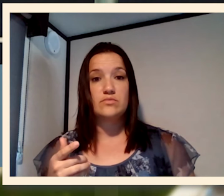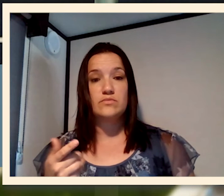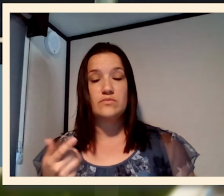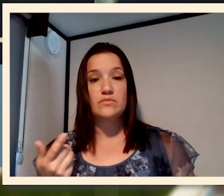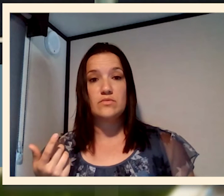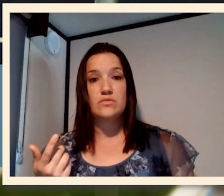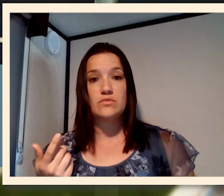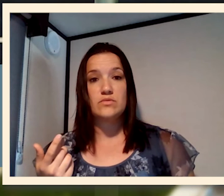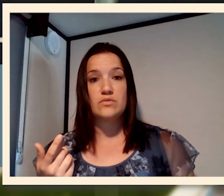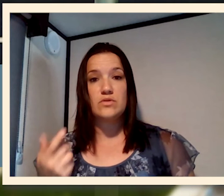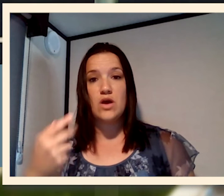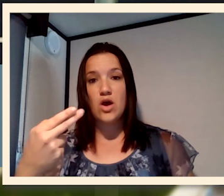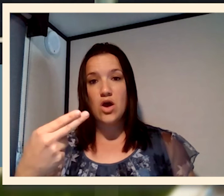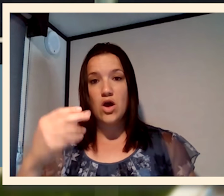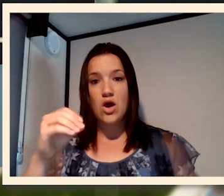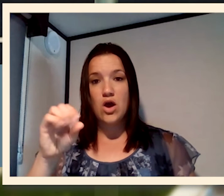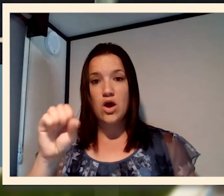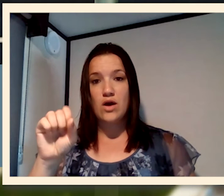potentially